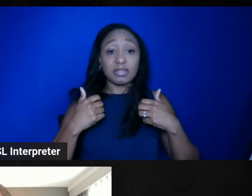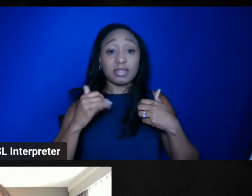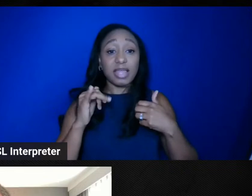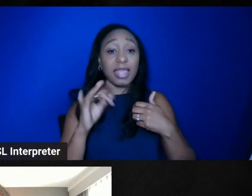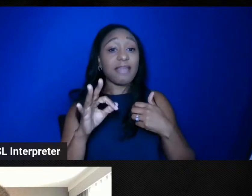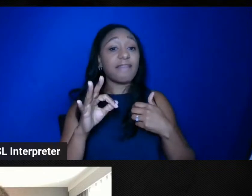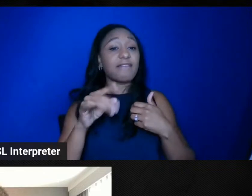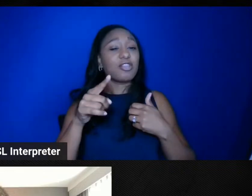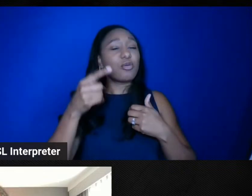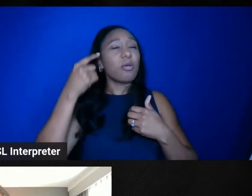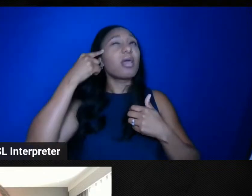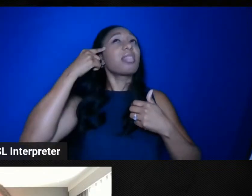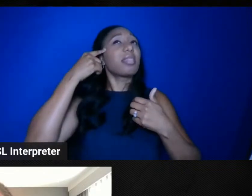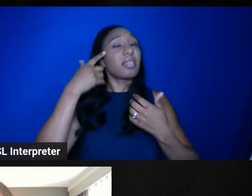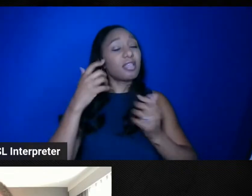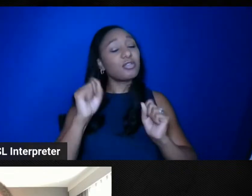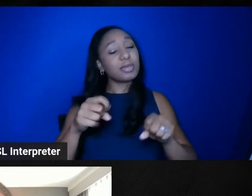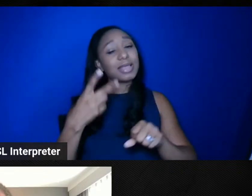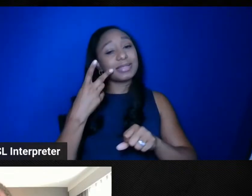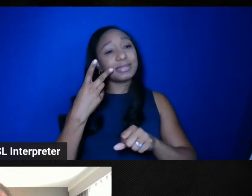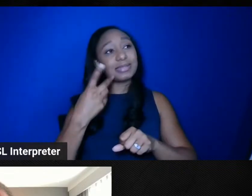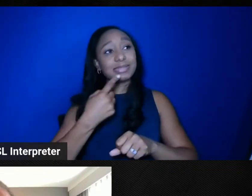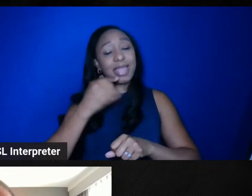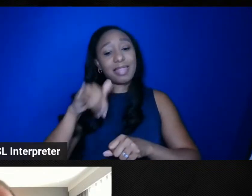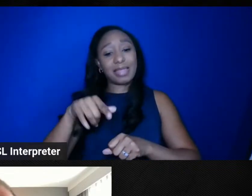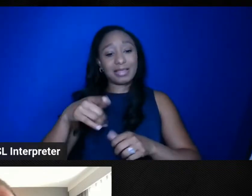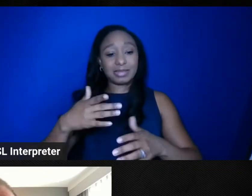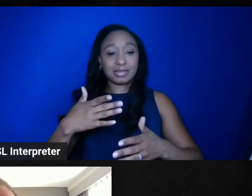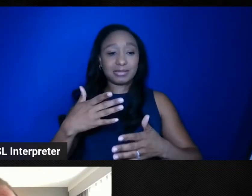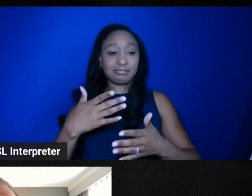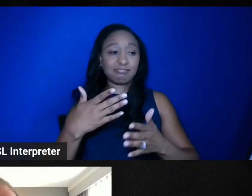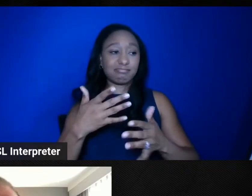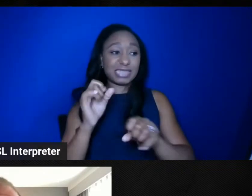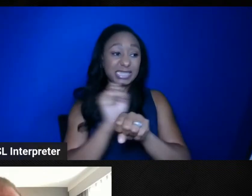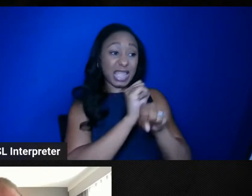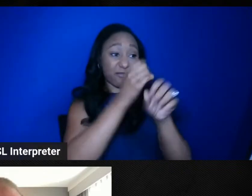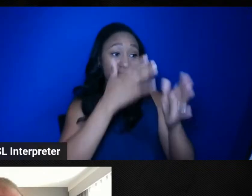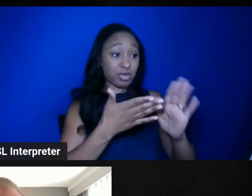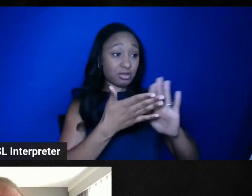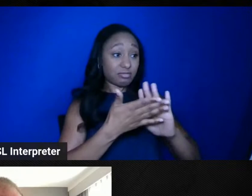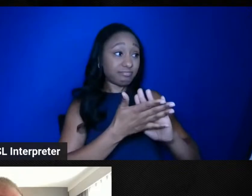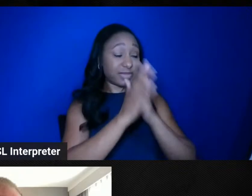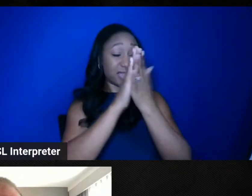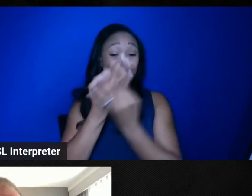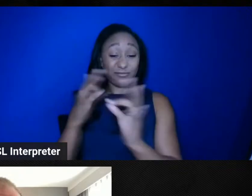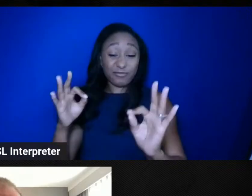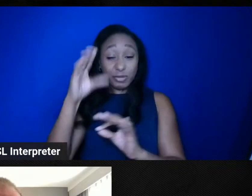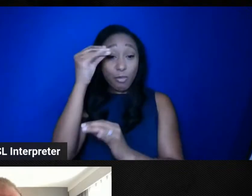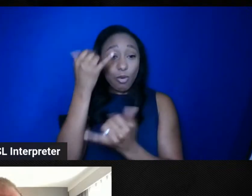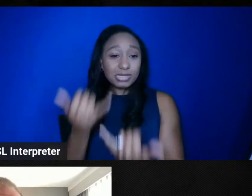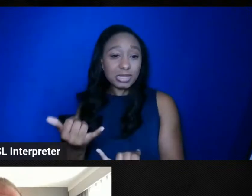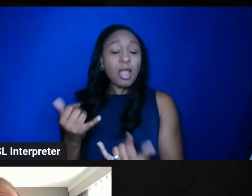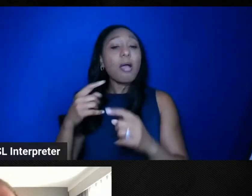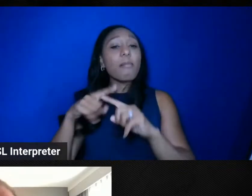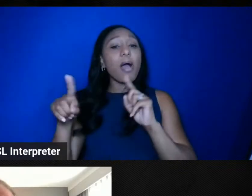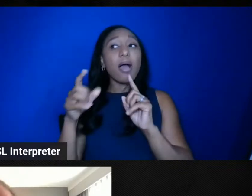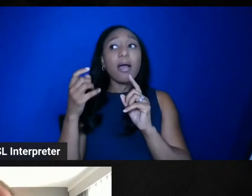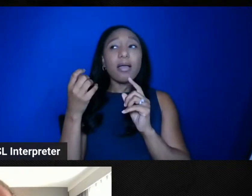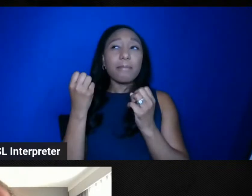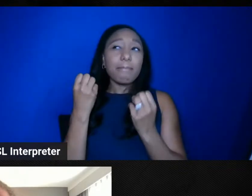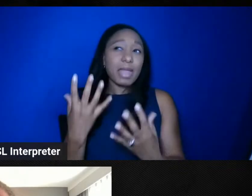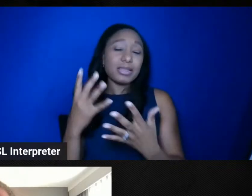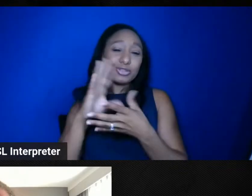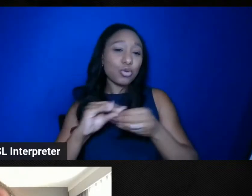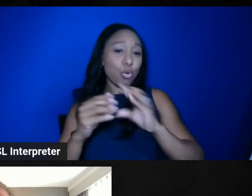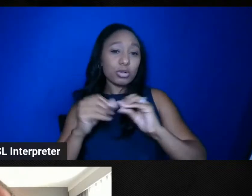what I want to emphasize is just how unusual any sort of happy ending was for stories that begin like this, right? I'm able to